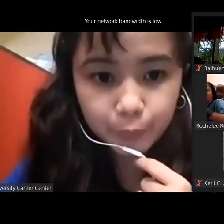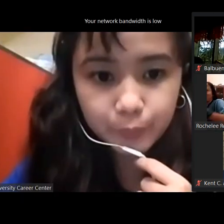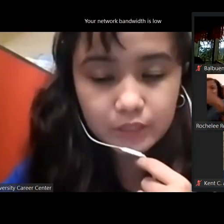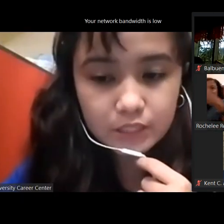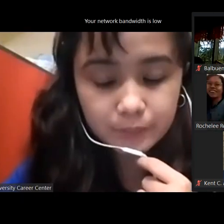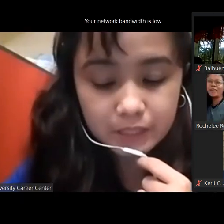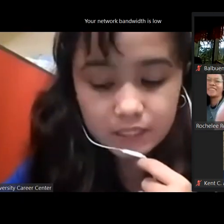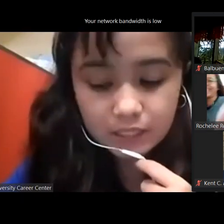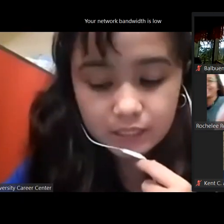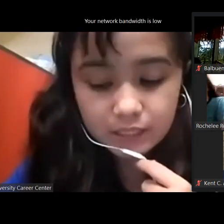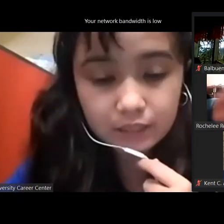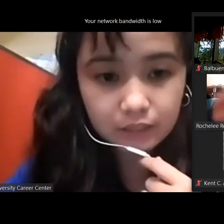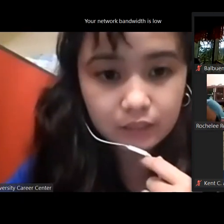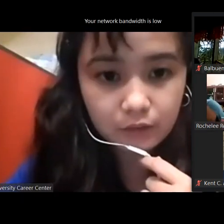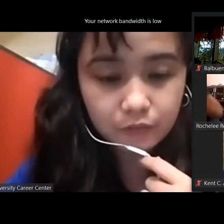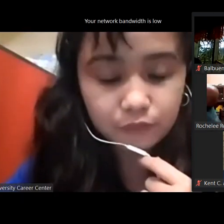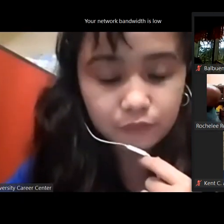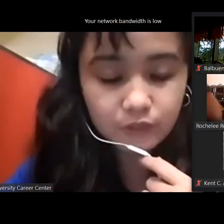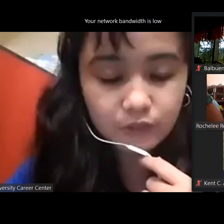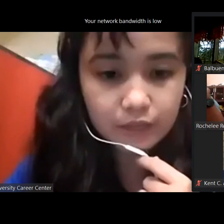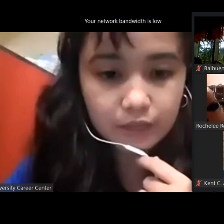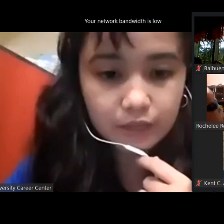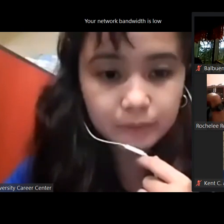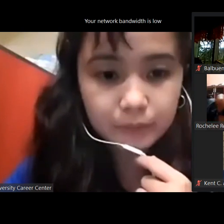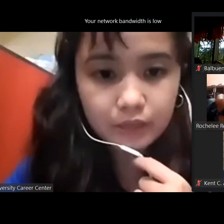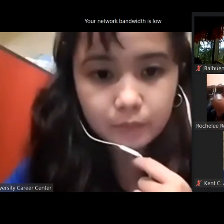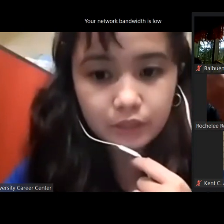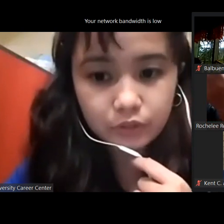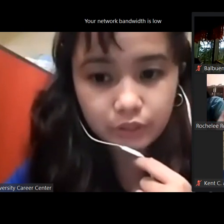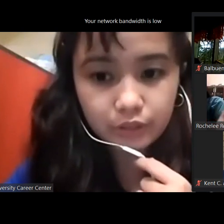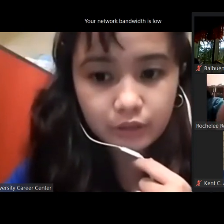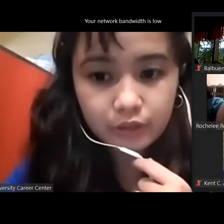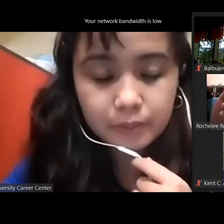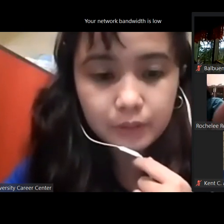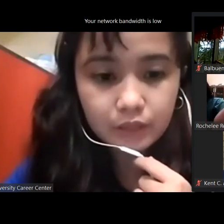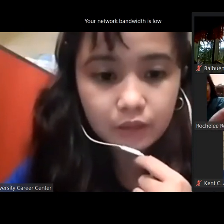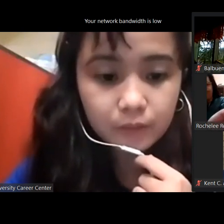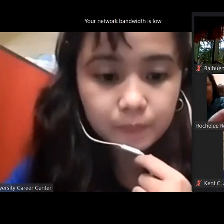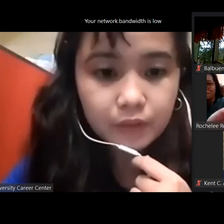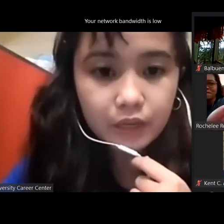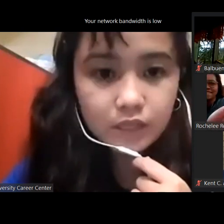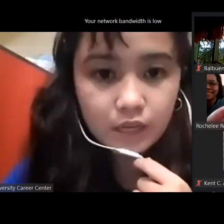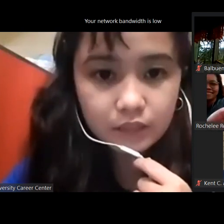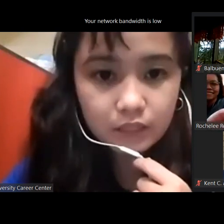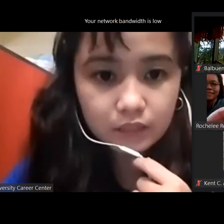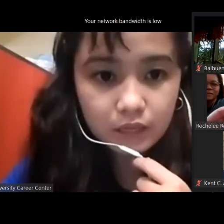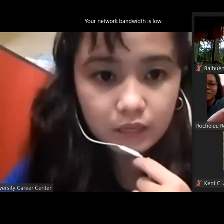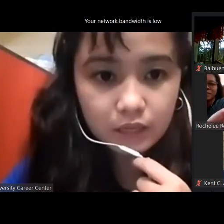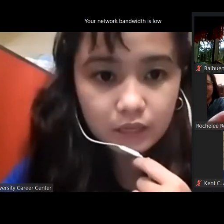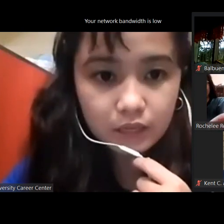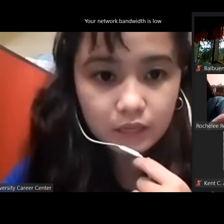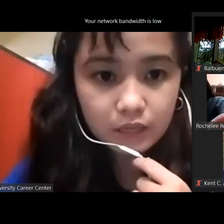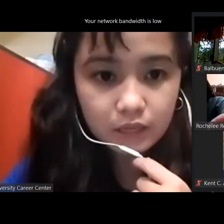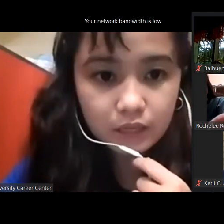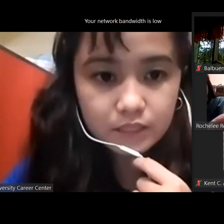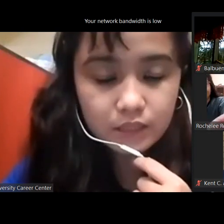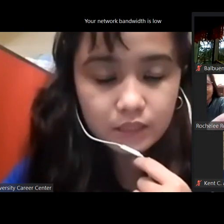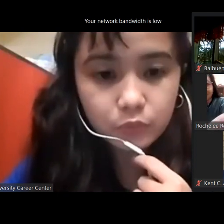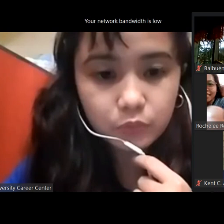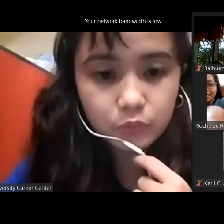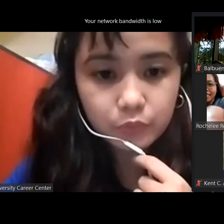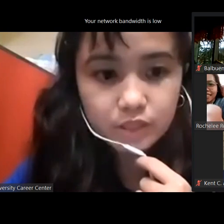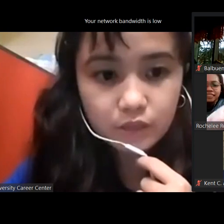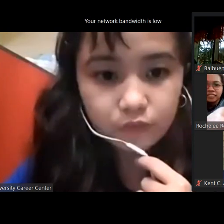form responses until 11:59 p.m. later. Meaning, any attendance that we will